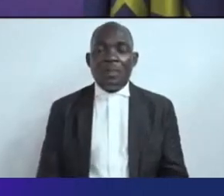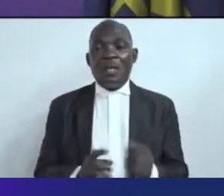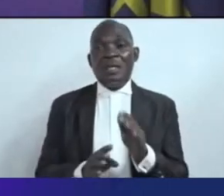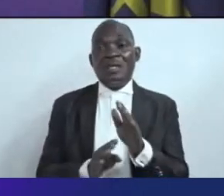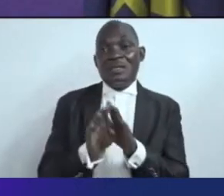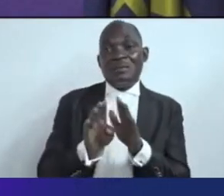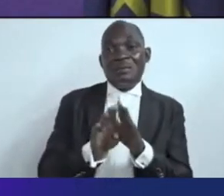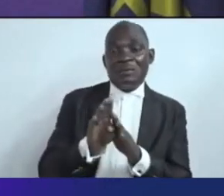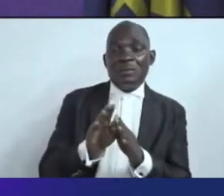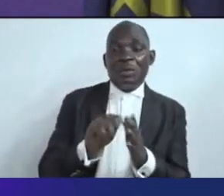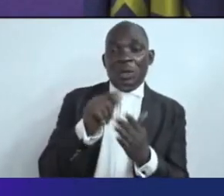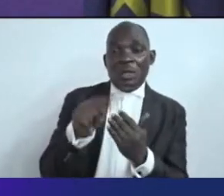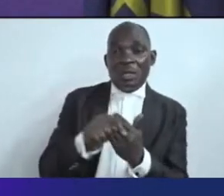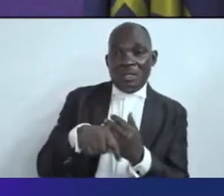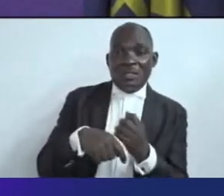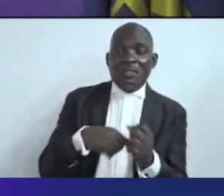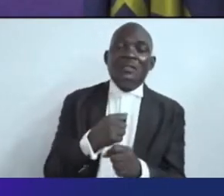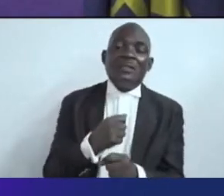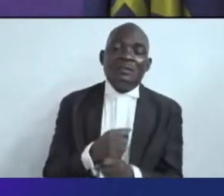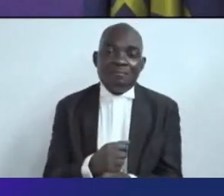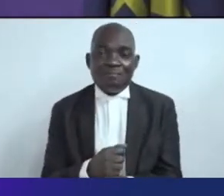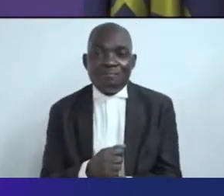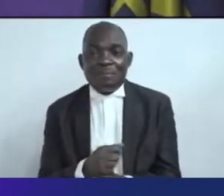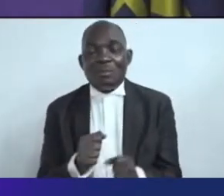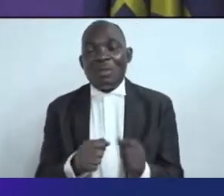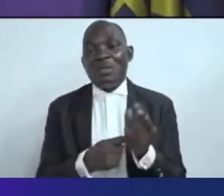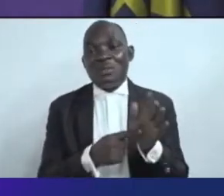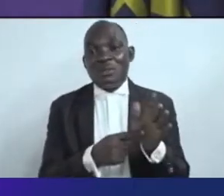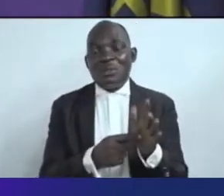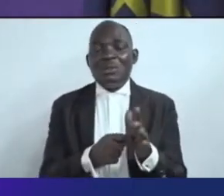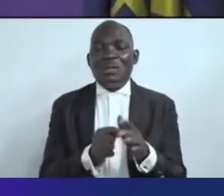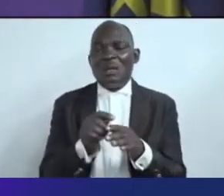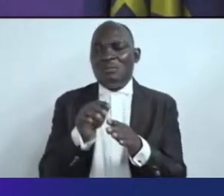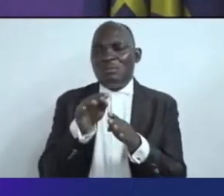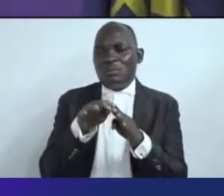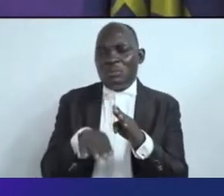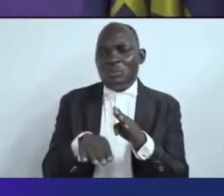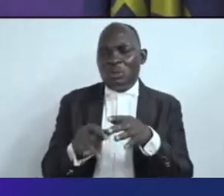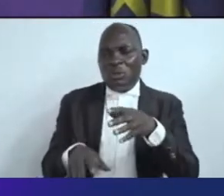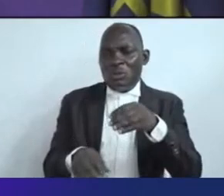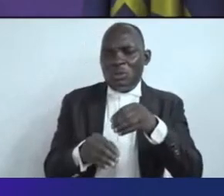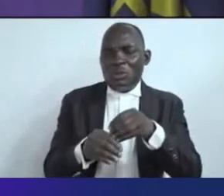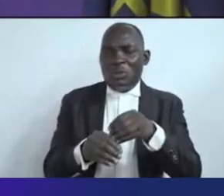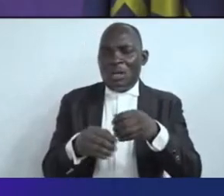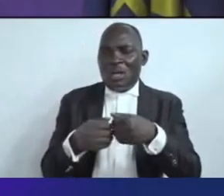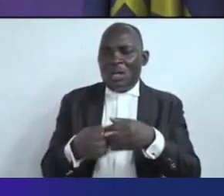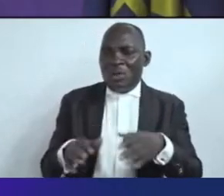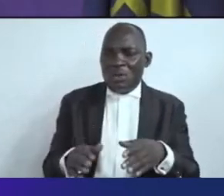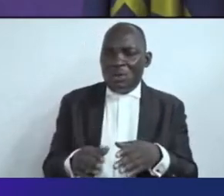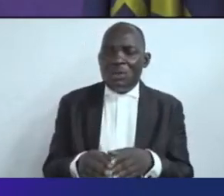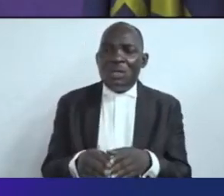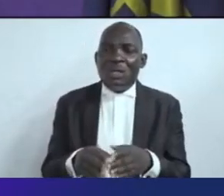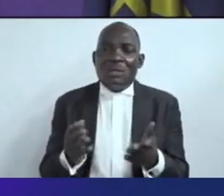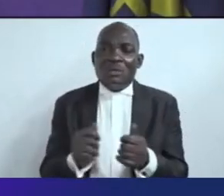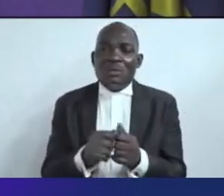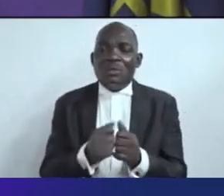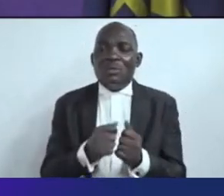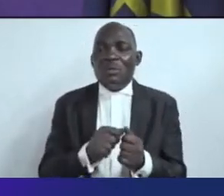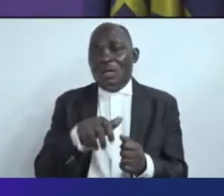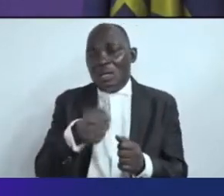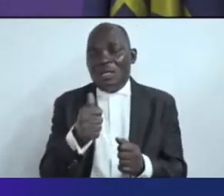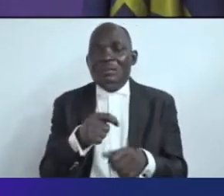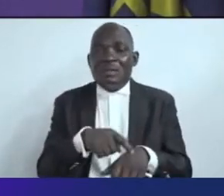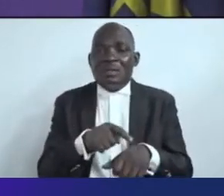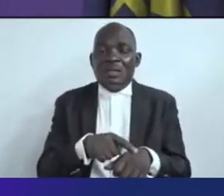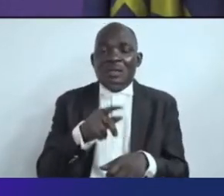Developments in August 2024 showed a decline in total liquidity relative to the corresponding period